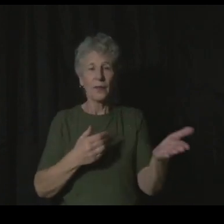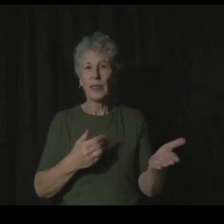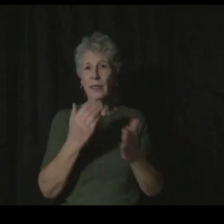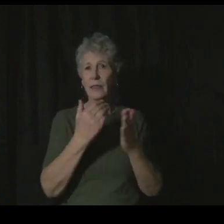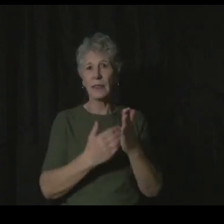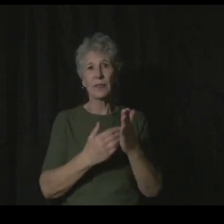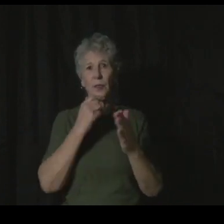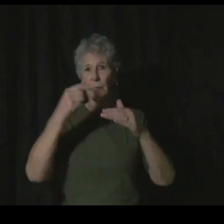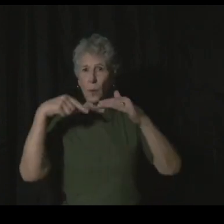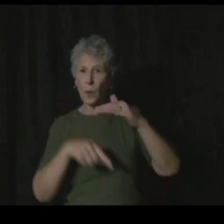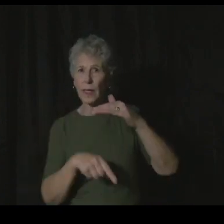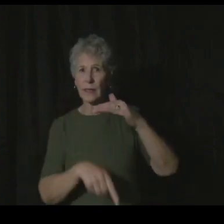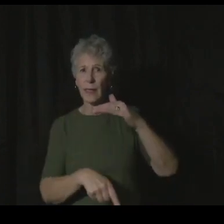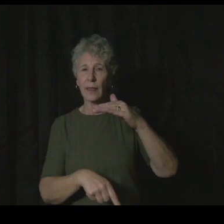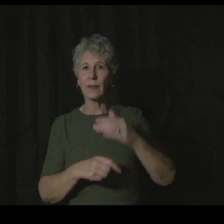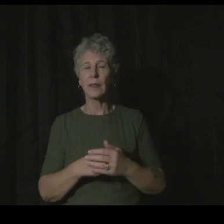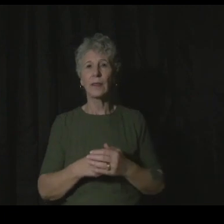the list.